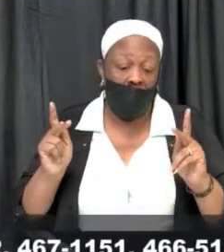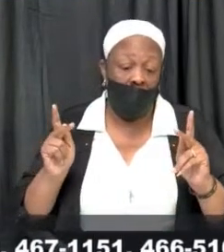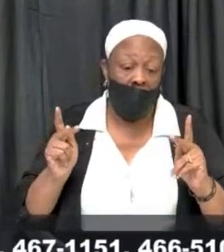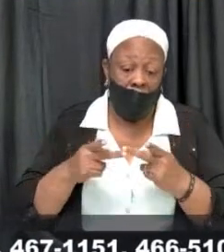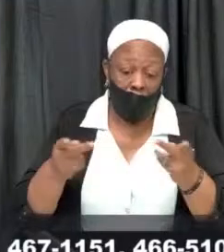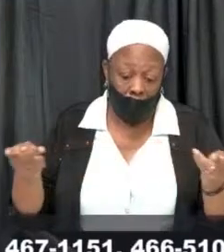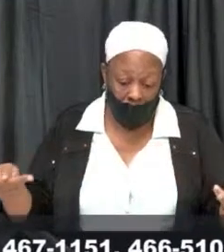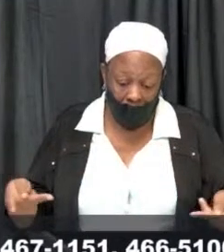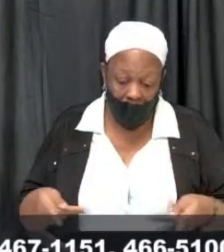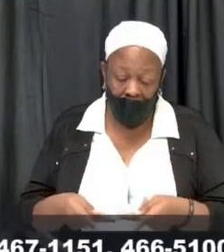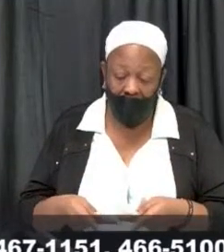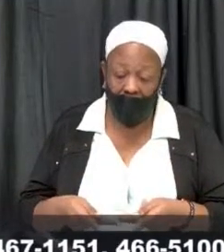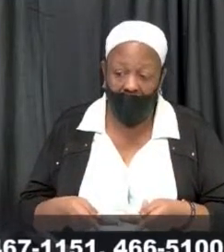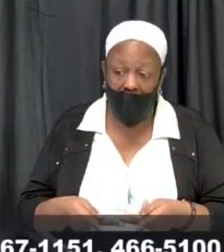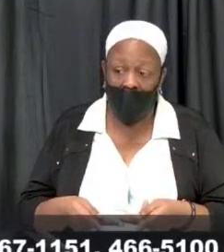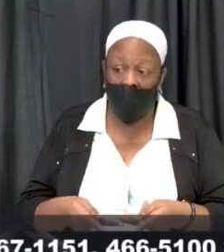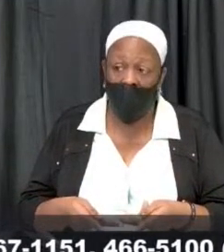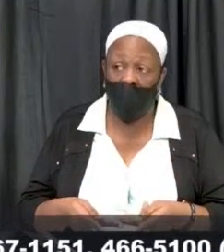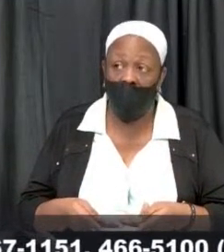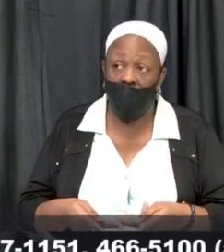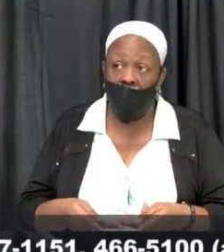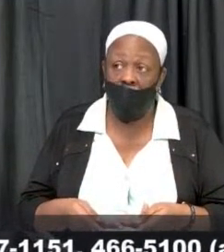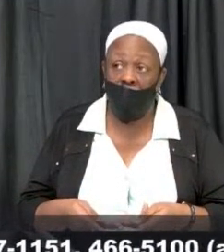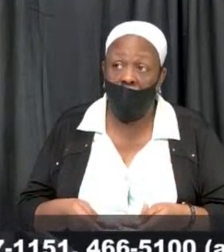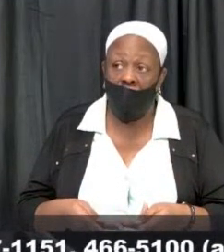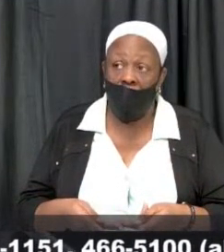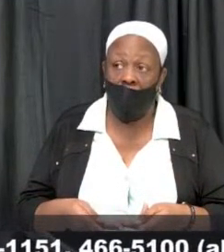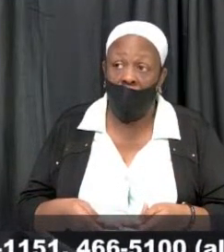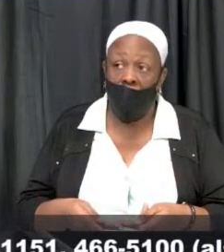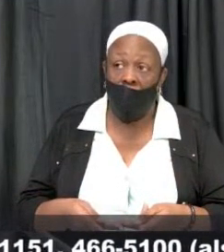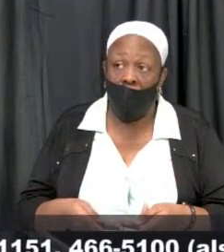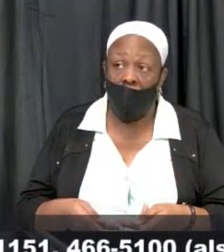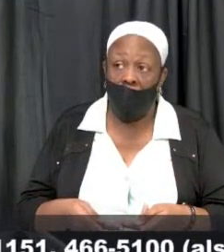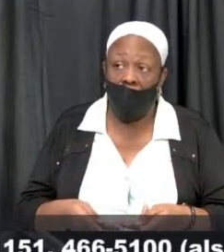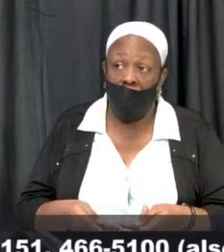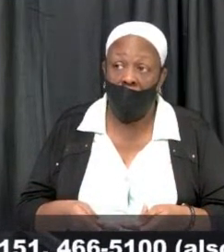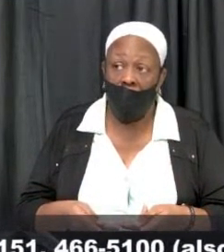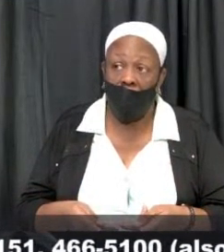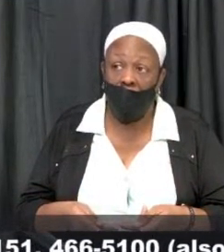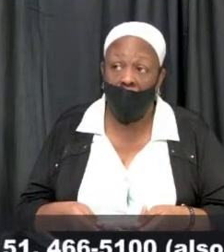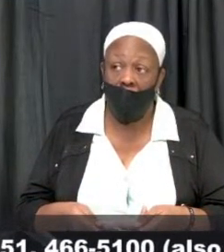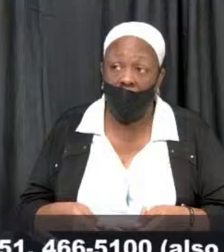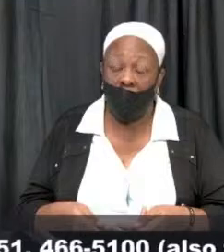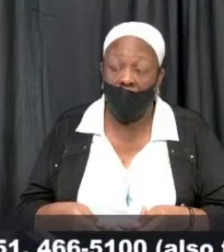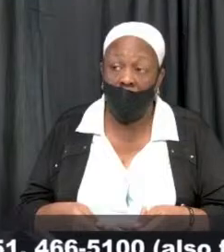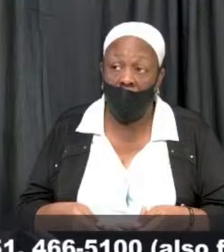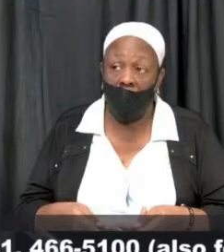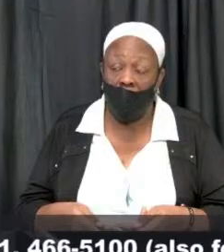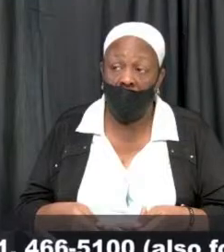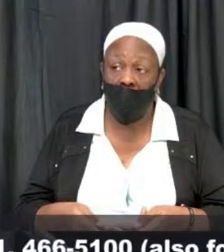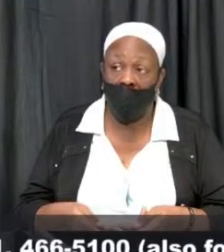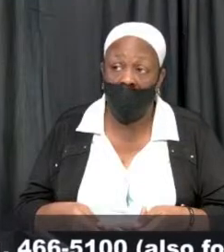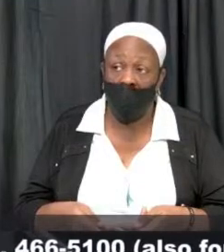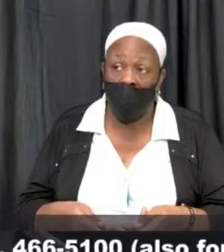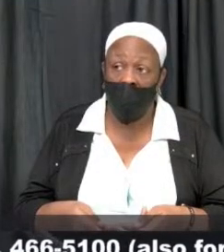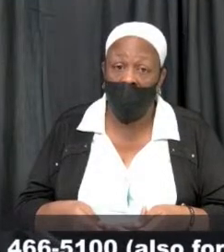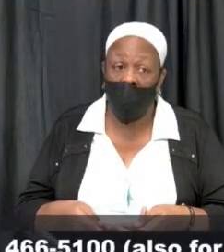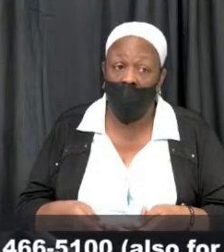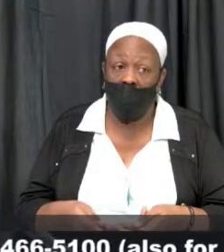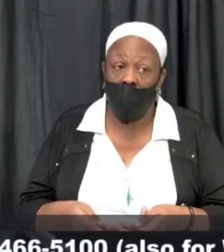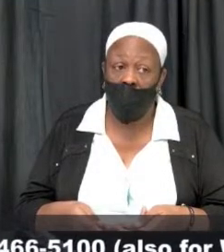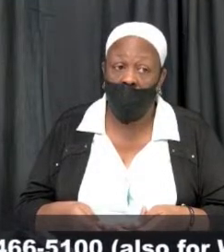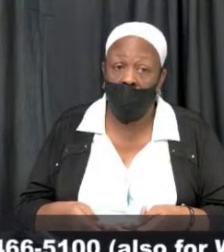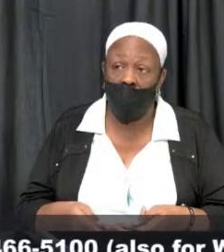Directors Caucuses for the 19 CDMA states, this discussion was held.